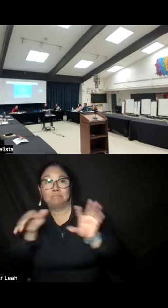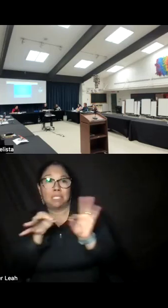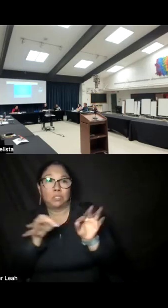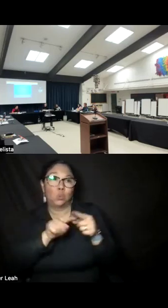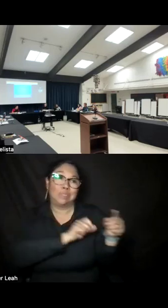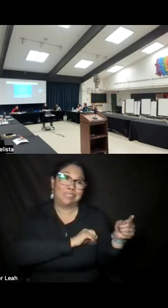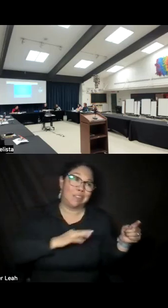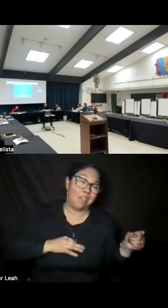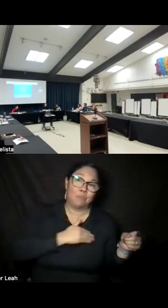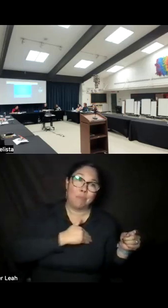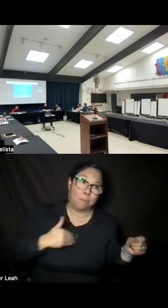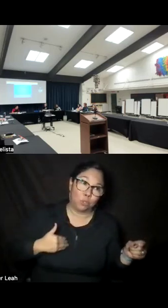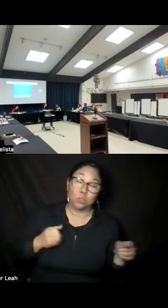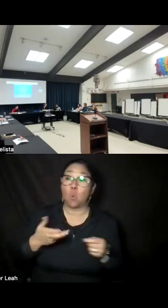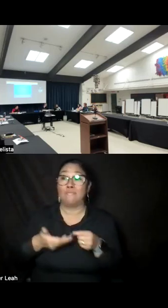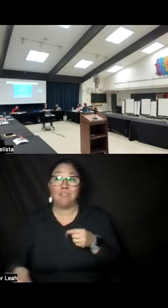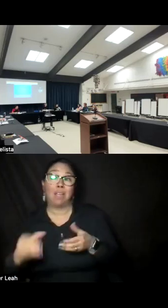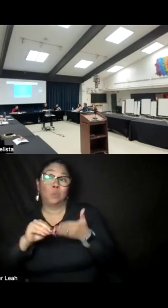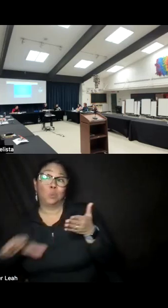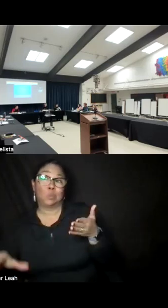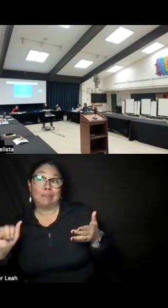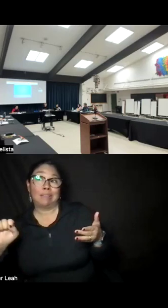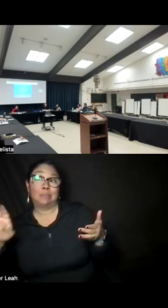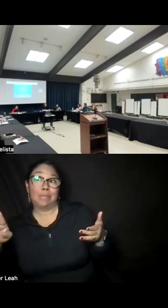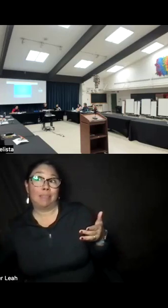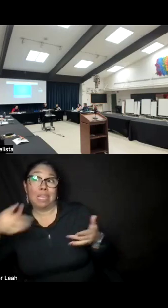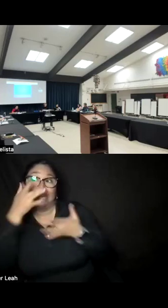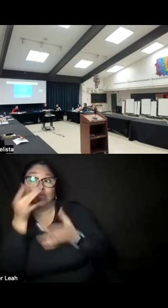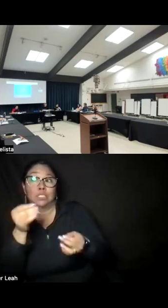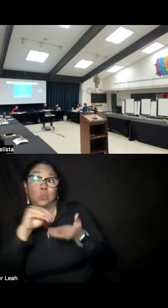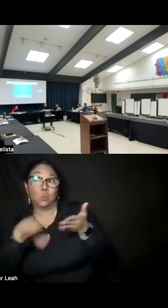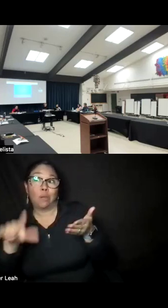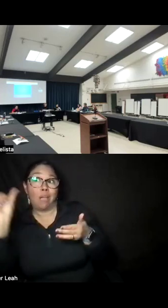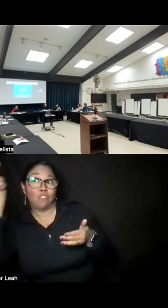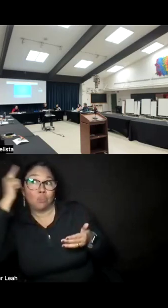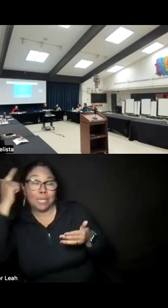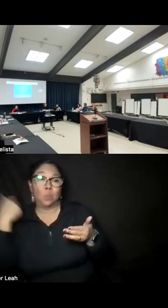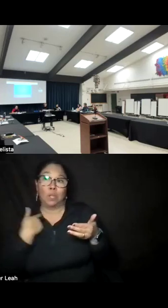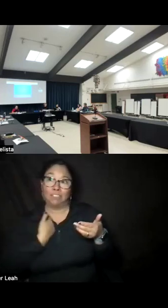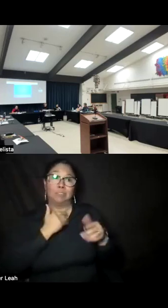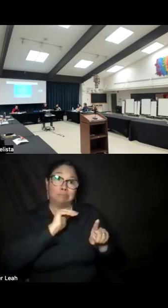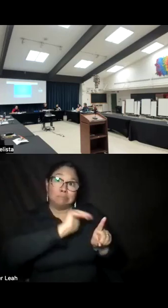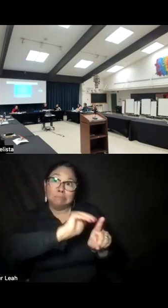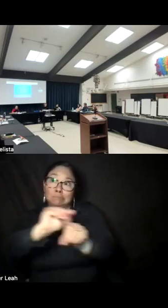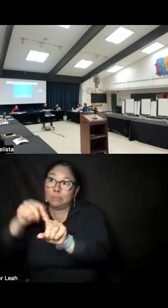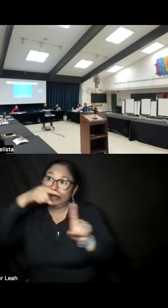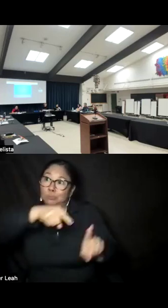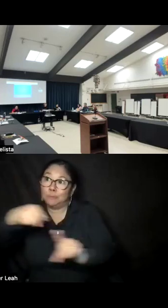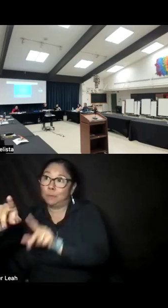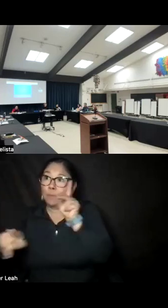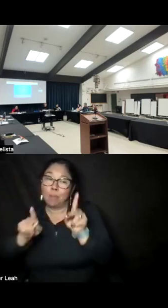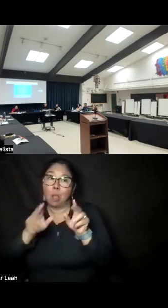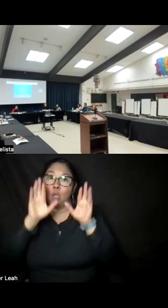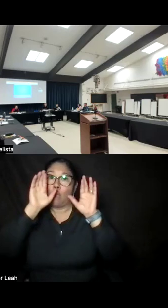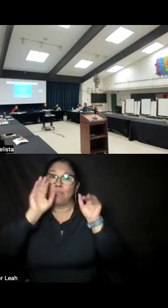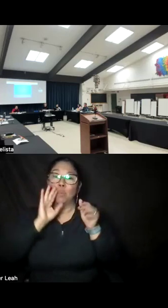students that are in ASB at the middle school who are interested in student government. All that kind of thing is going to hopefully lead to more of a diverse